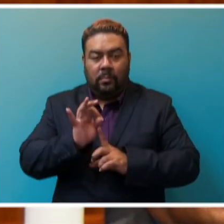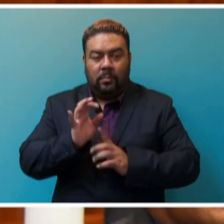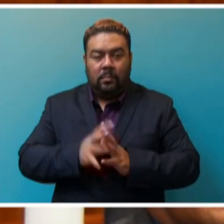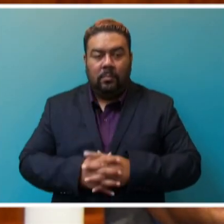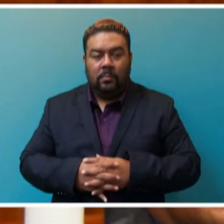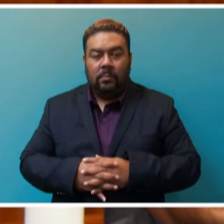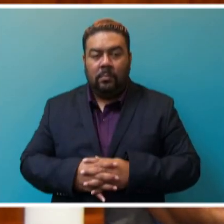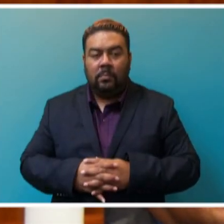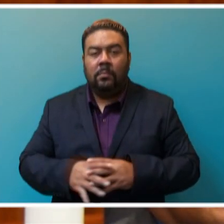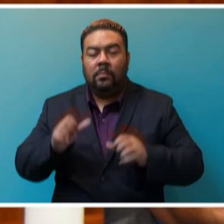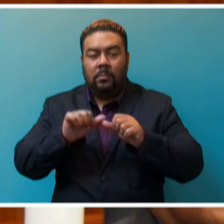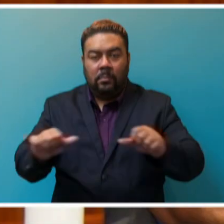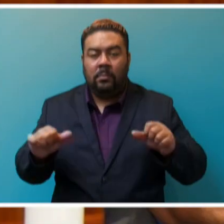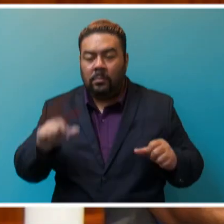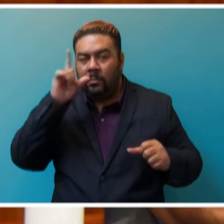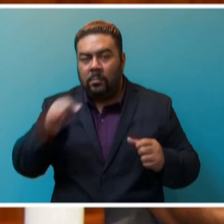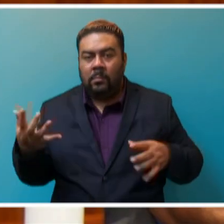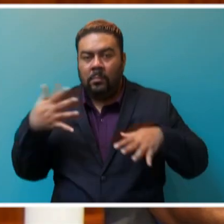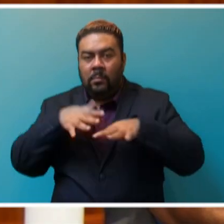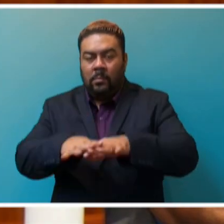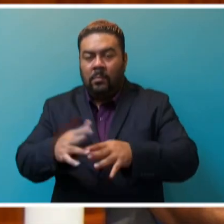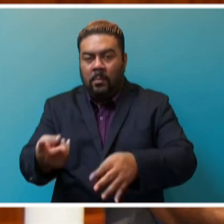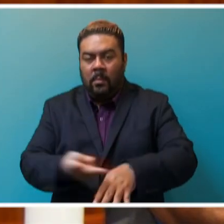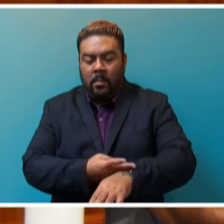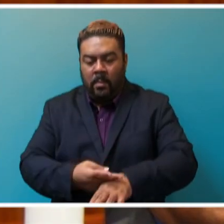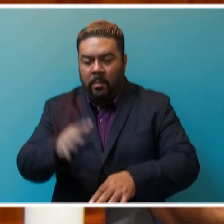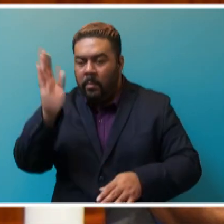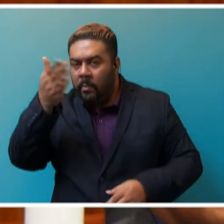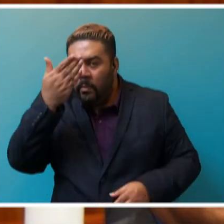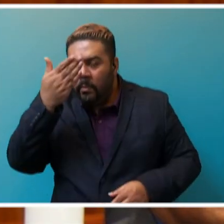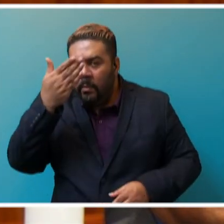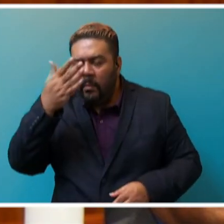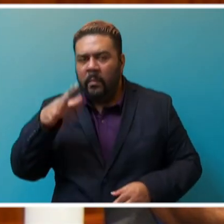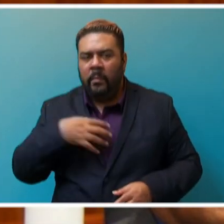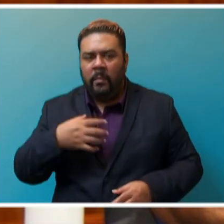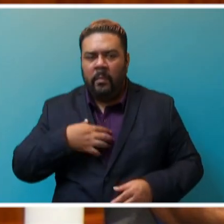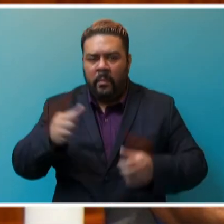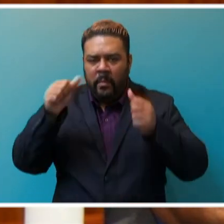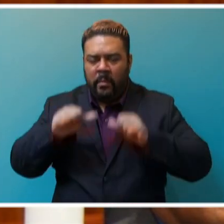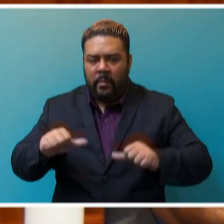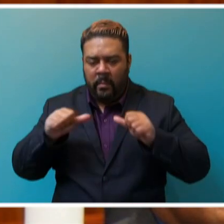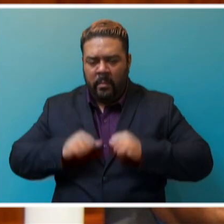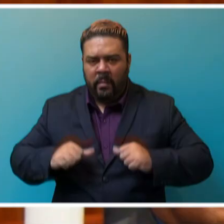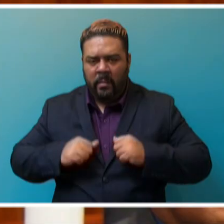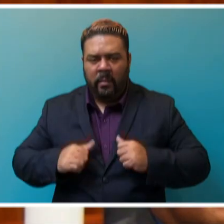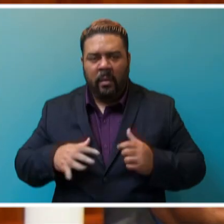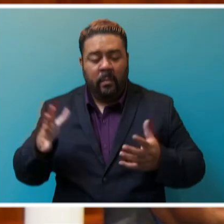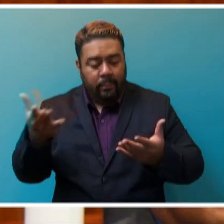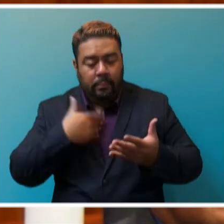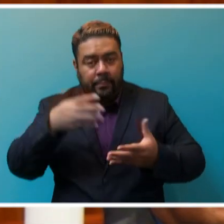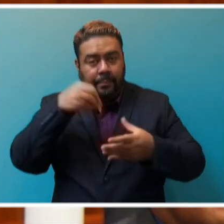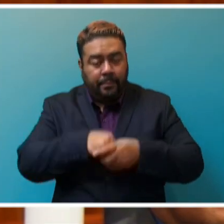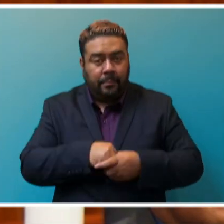in agriculture can be aligned with green outcomes for more efficient practices, reduce environmental impact,